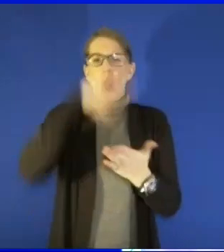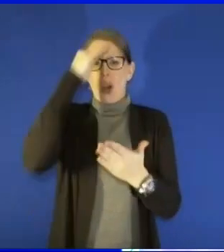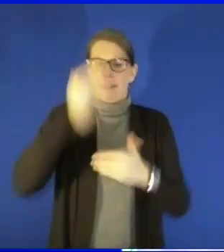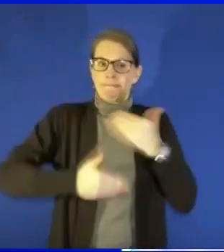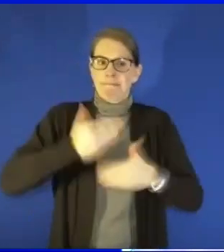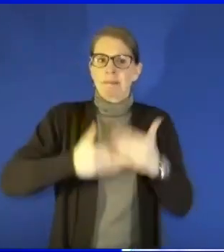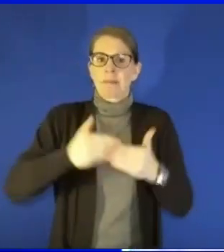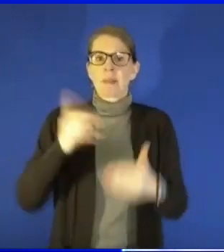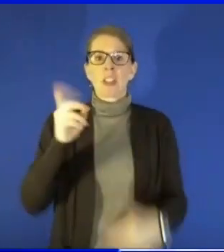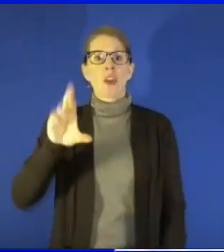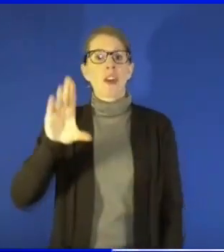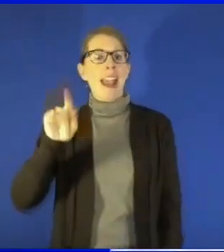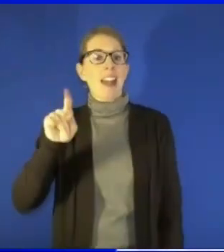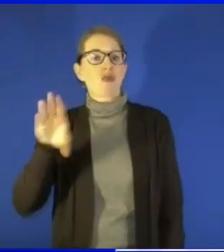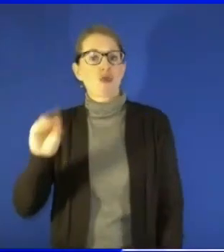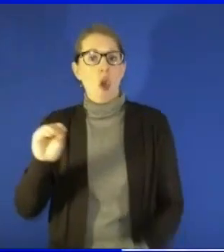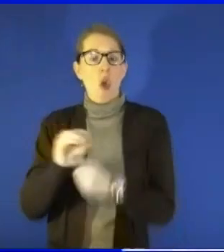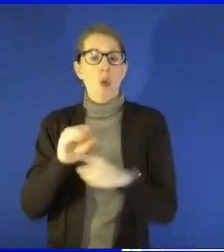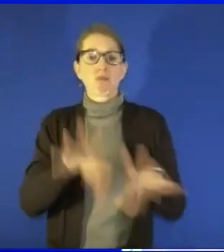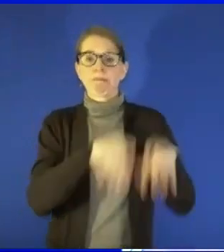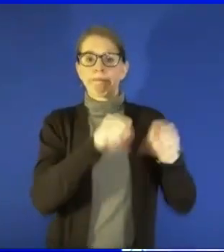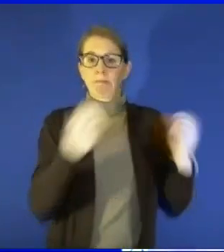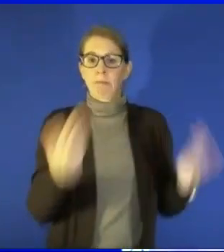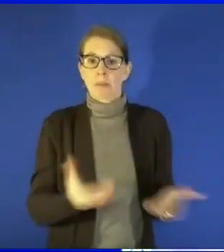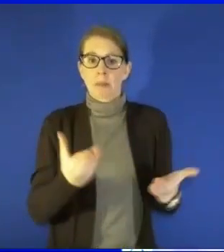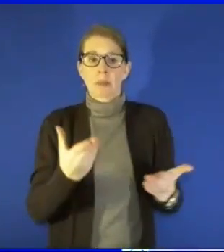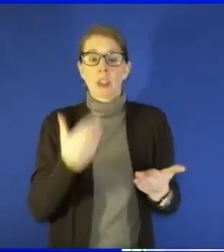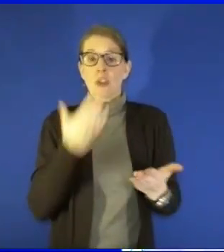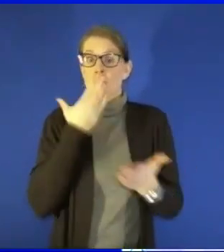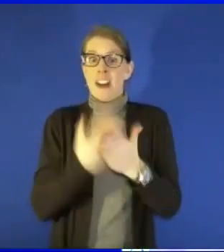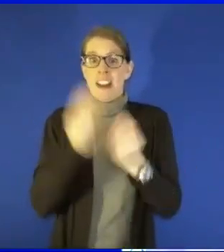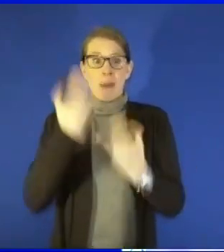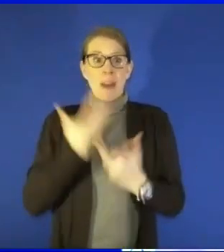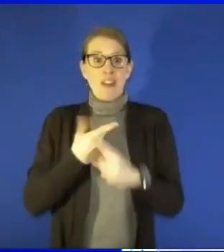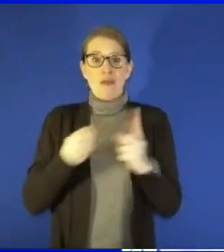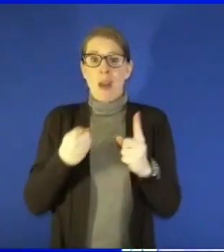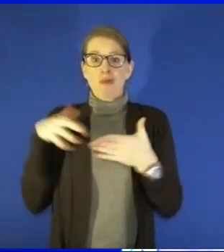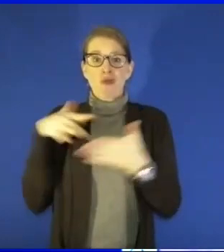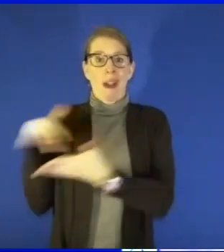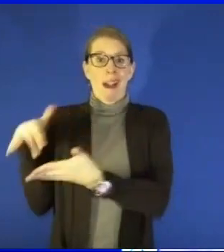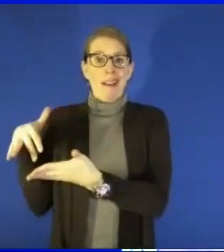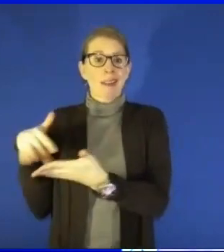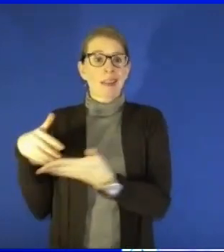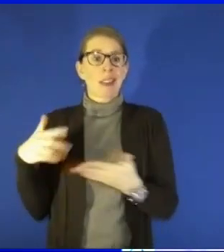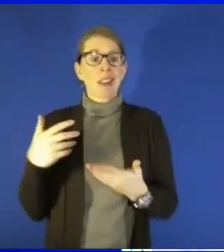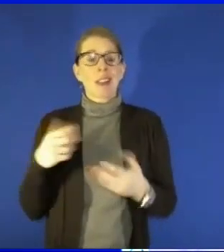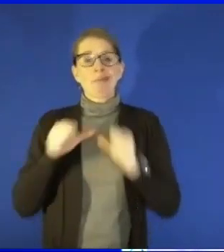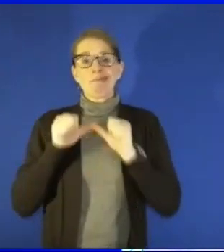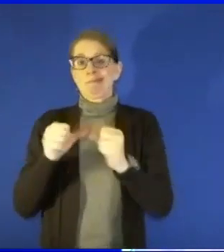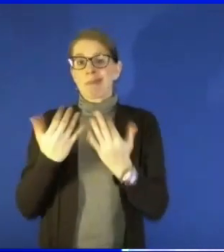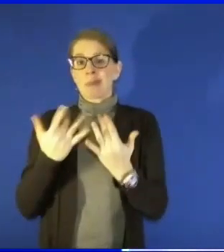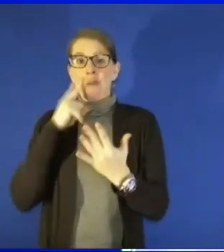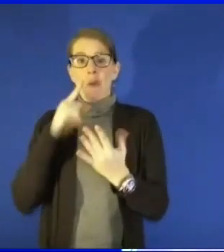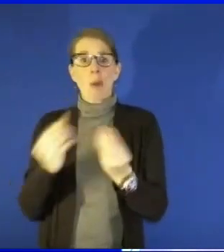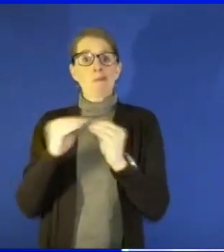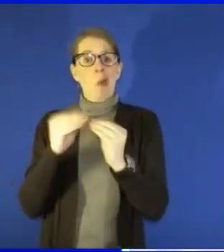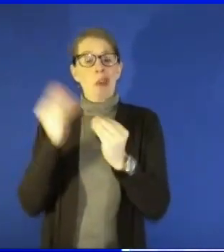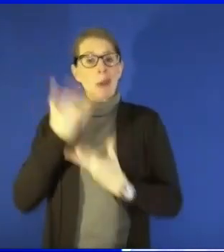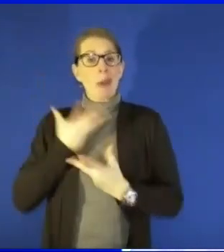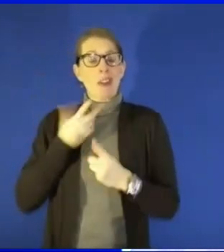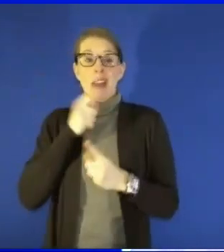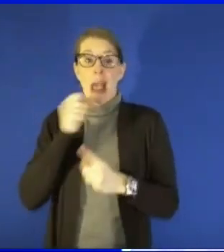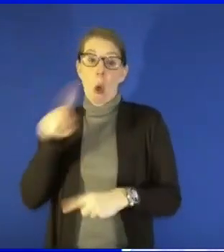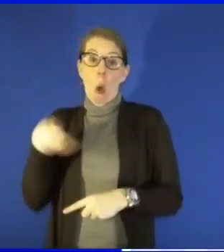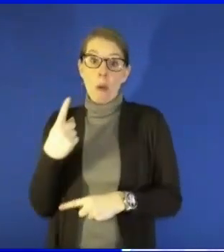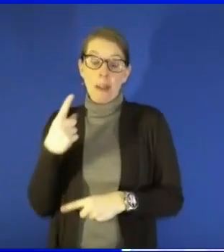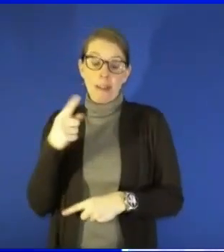has taken this up here. We've seen a lot of good information come out of these trials, and we'll continue to wait for more information from not only these trials,